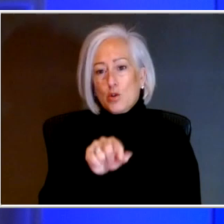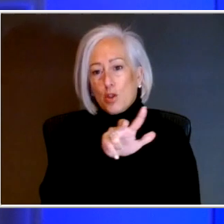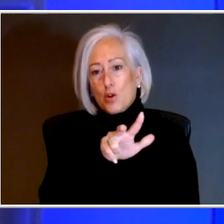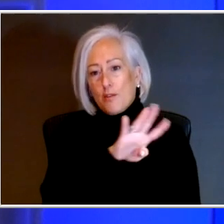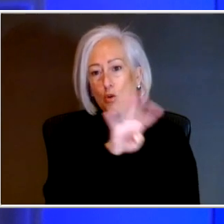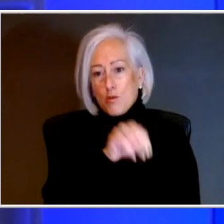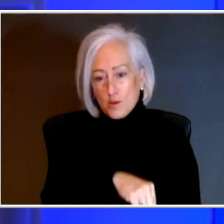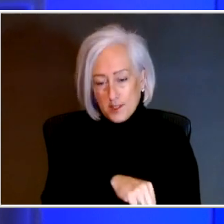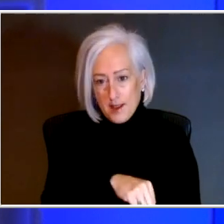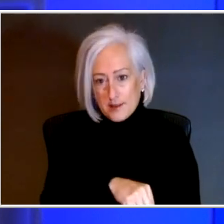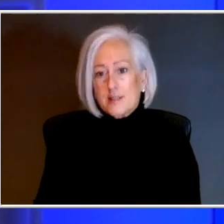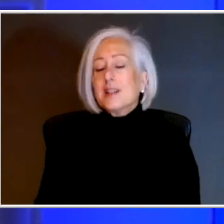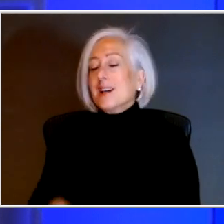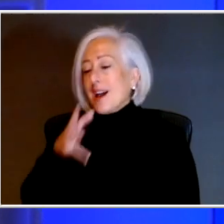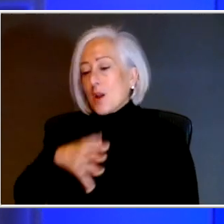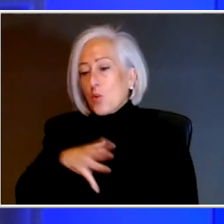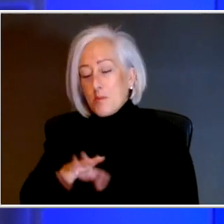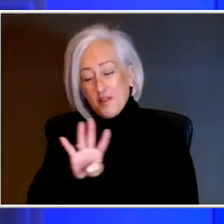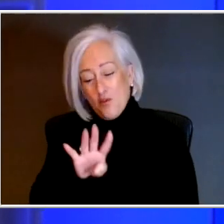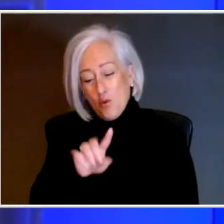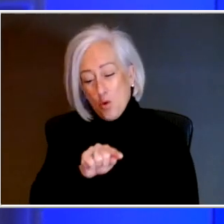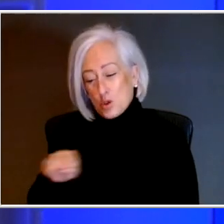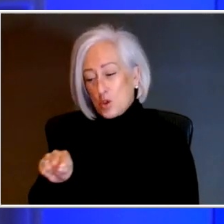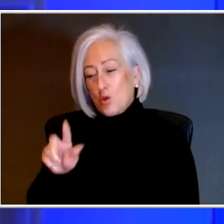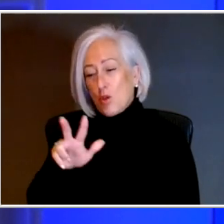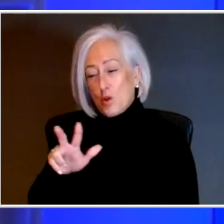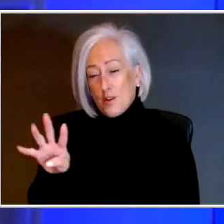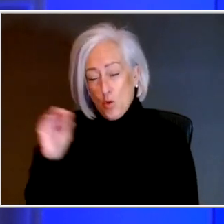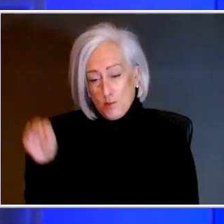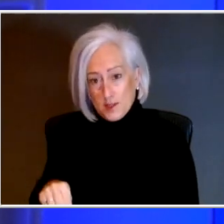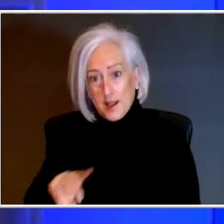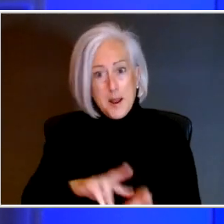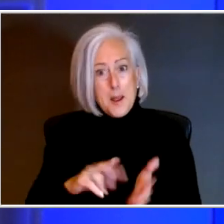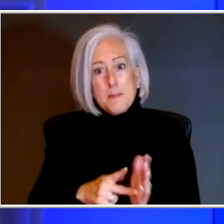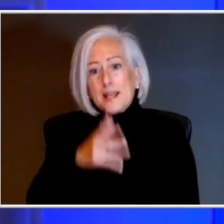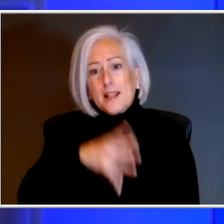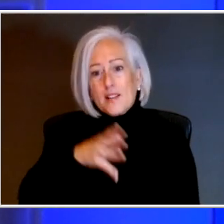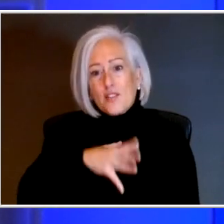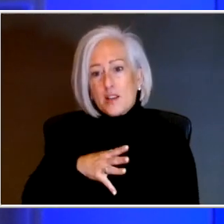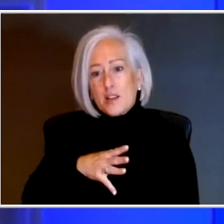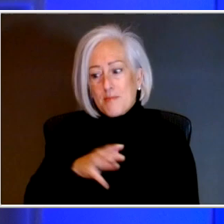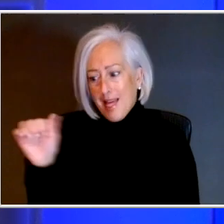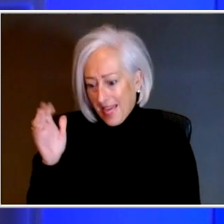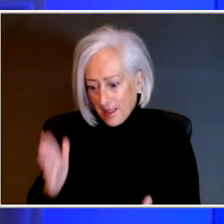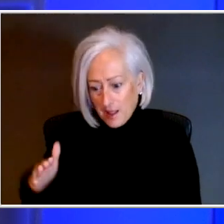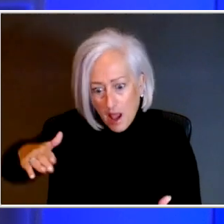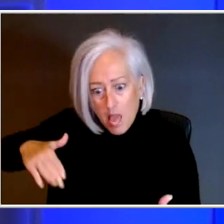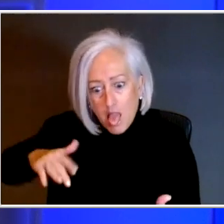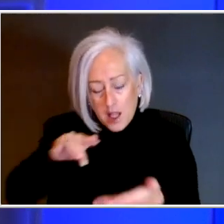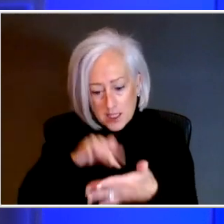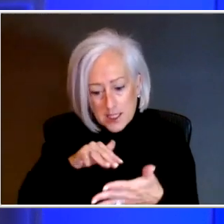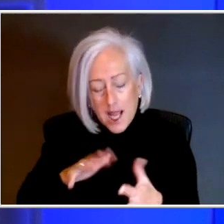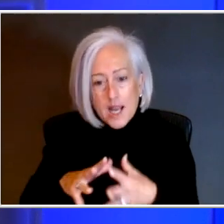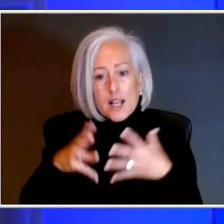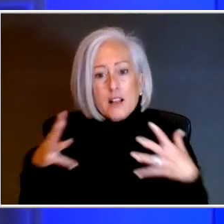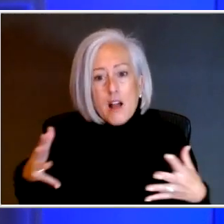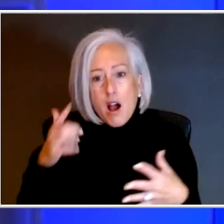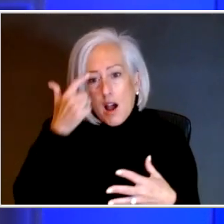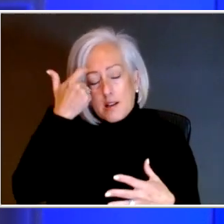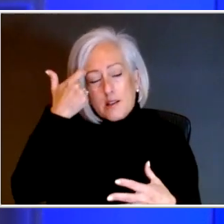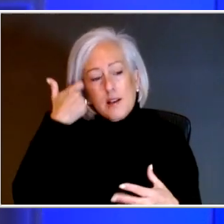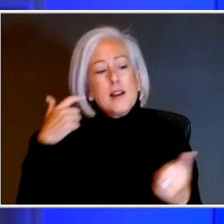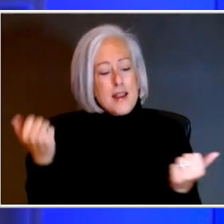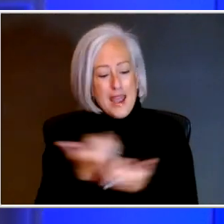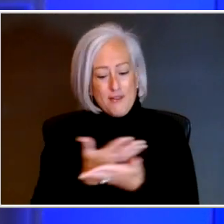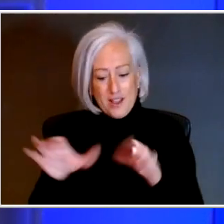were 4 to 13%. So the female athlete hasn't been studied. And everything that we're doing in sports medicine is taking